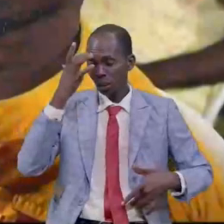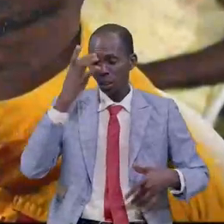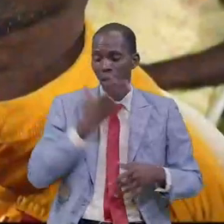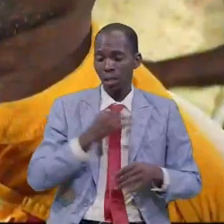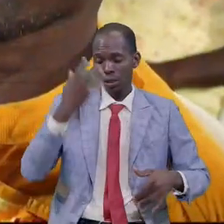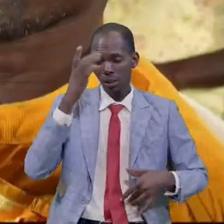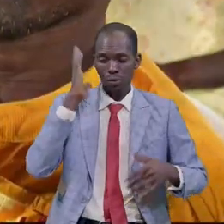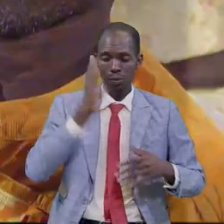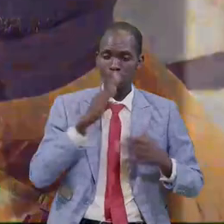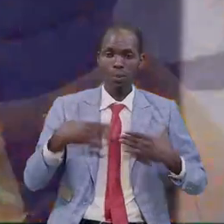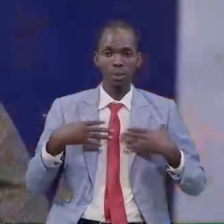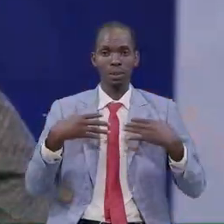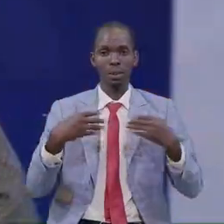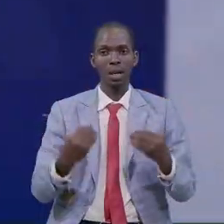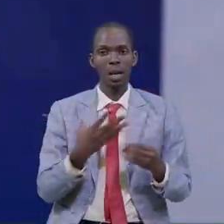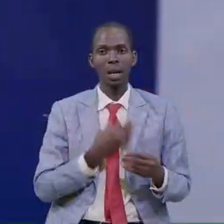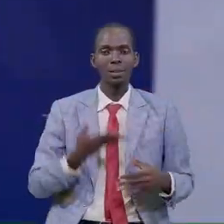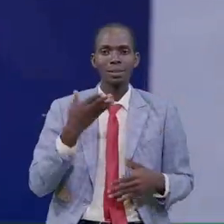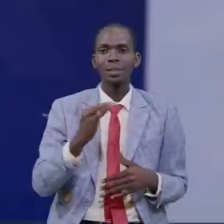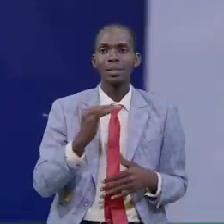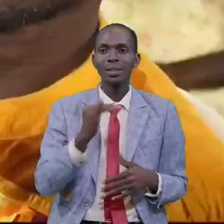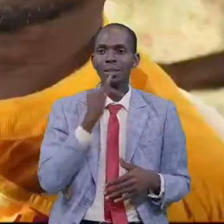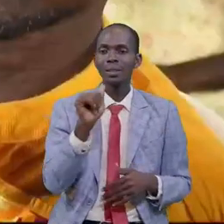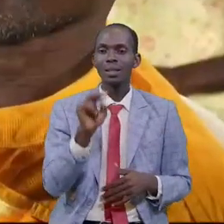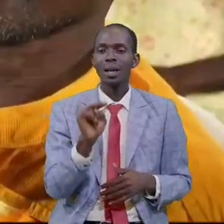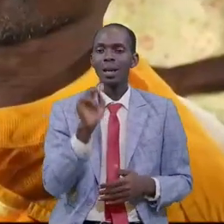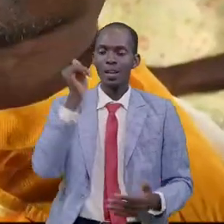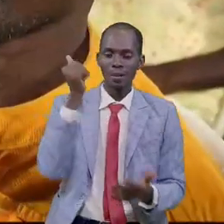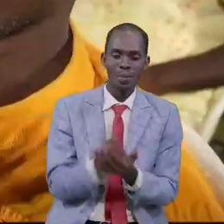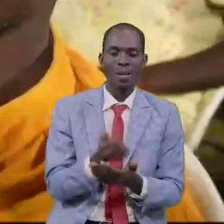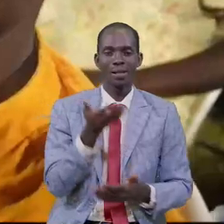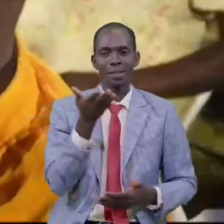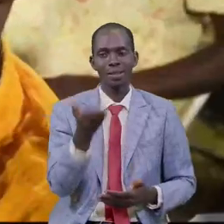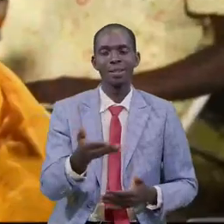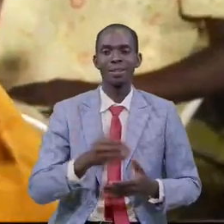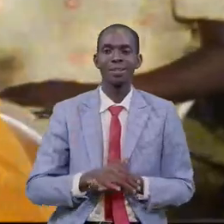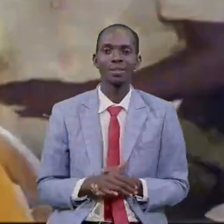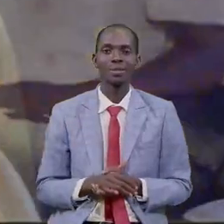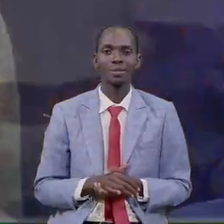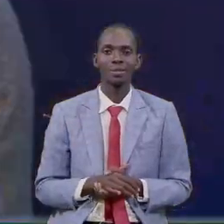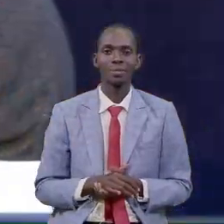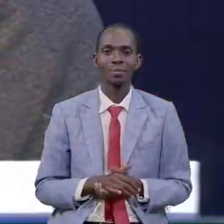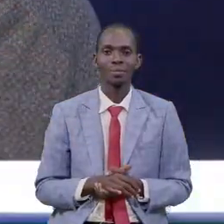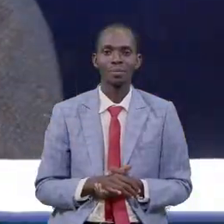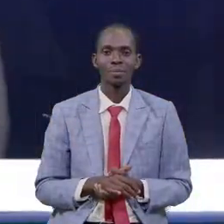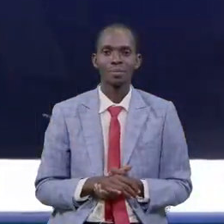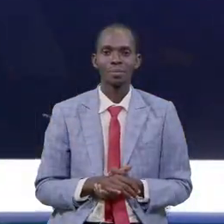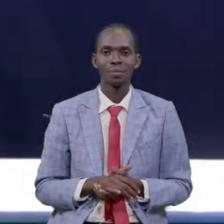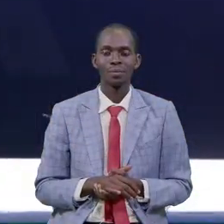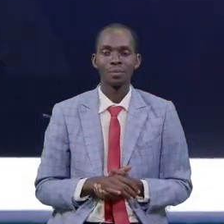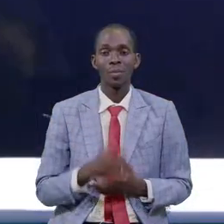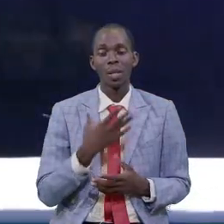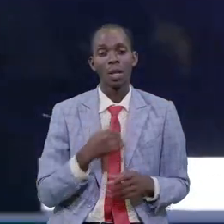Holy Ghost put an amen after that. Et le Saint-Esprit met un amen à cela. And as you